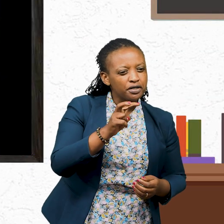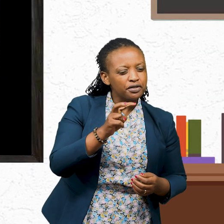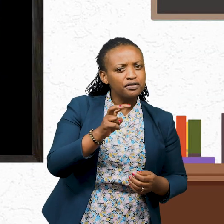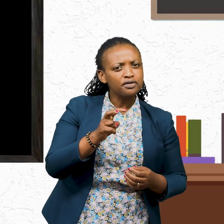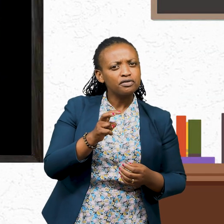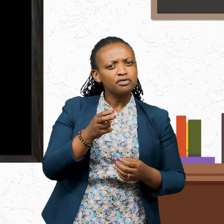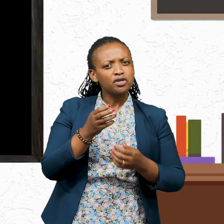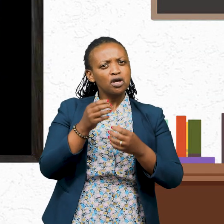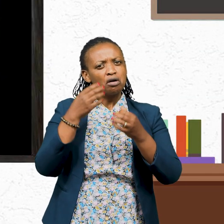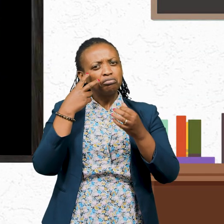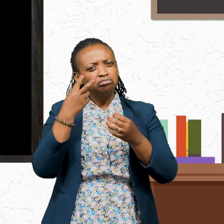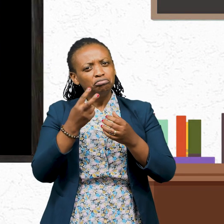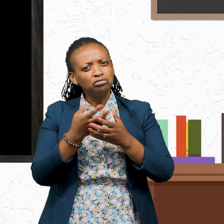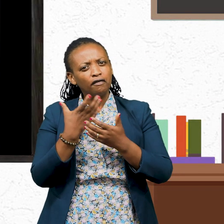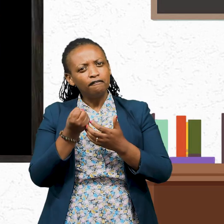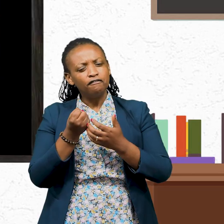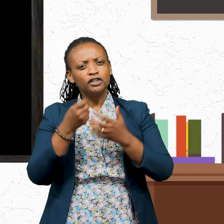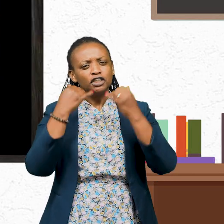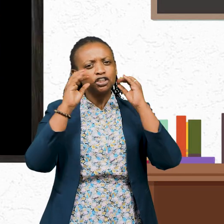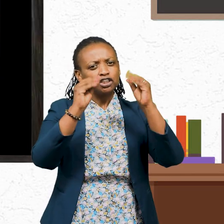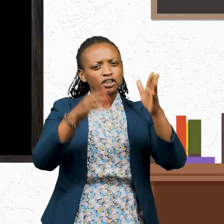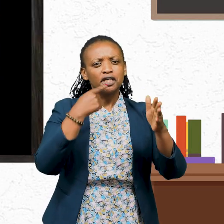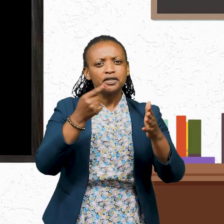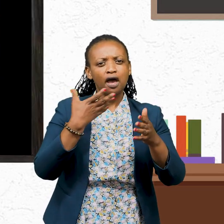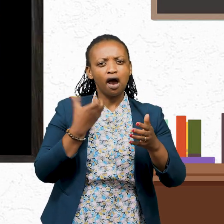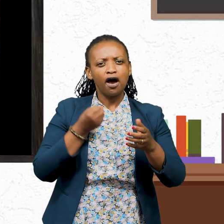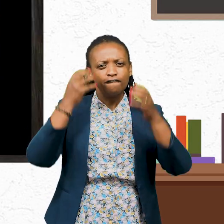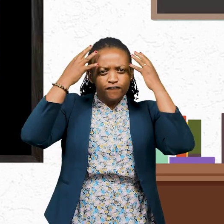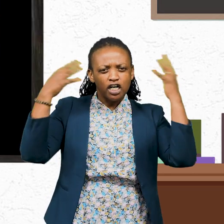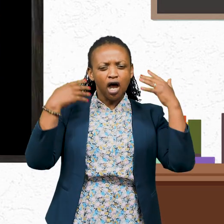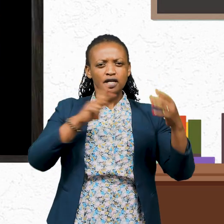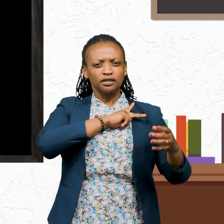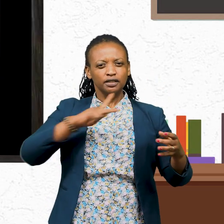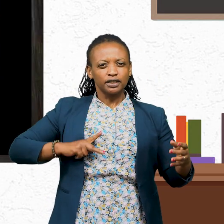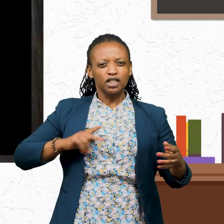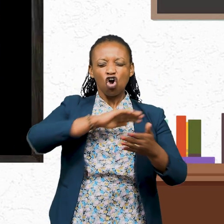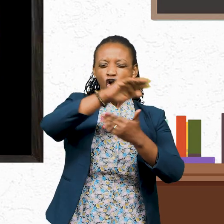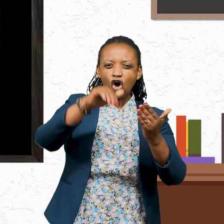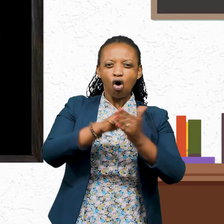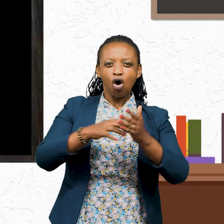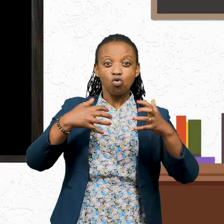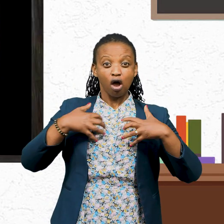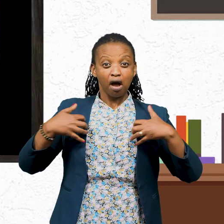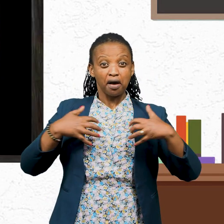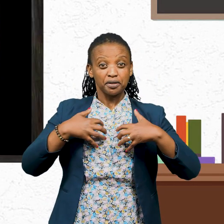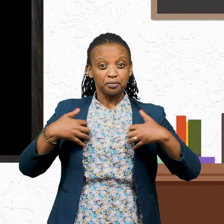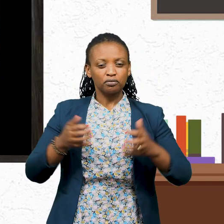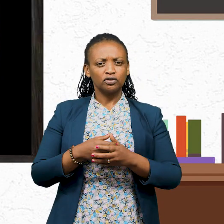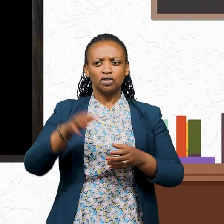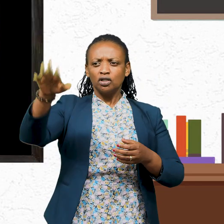Teacher Iriho told us that the lion is the king of all animals. Look over